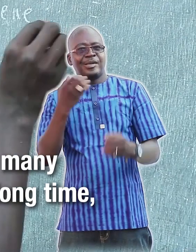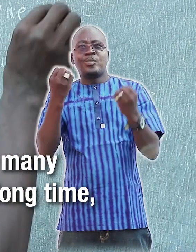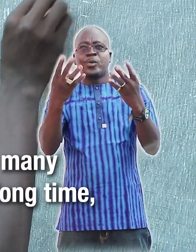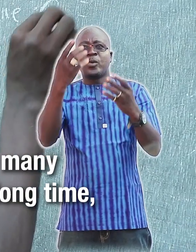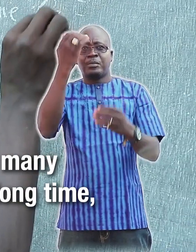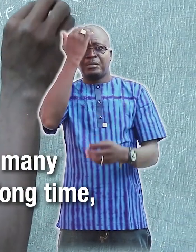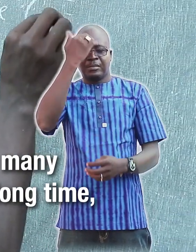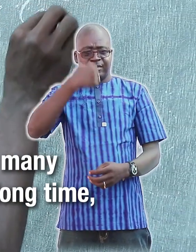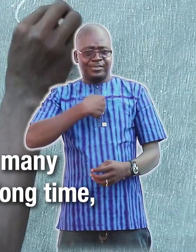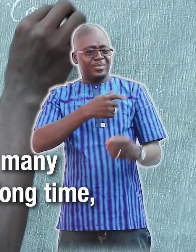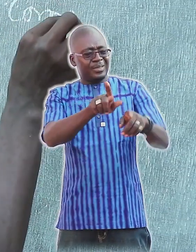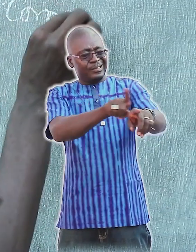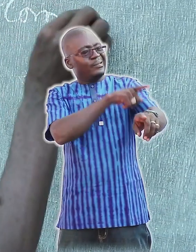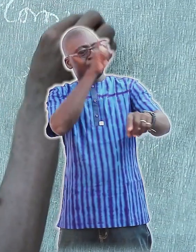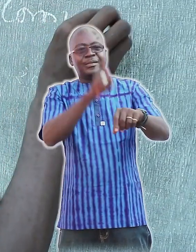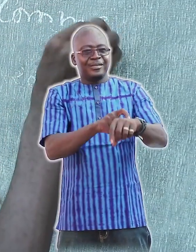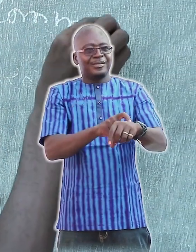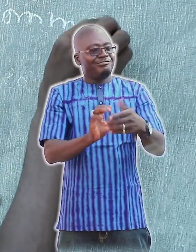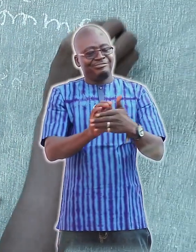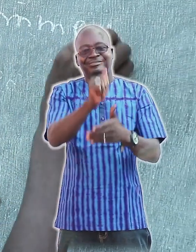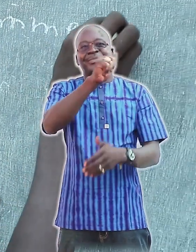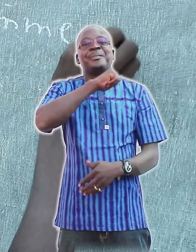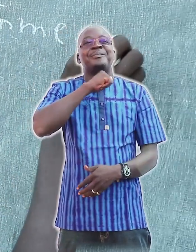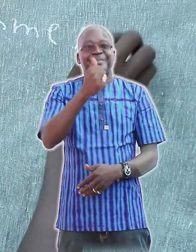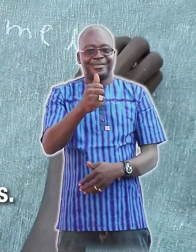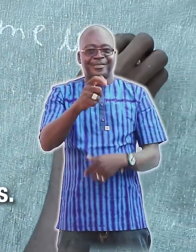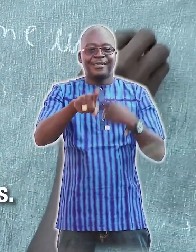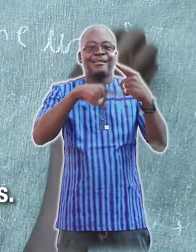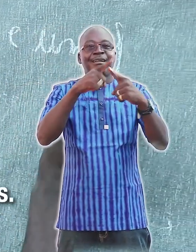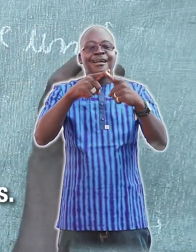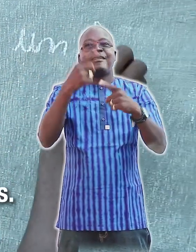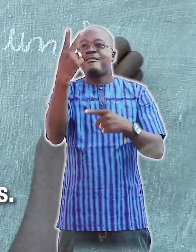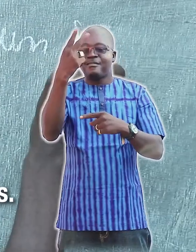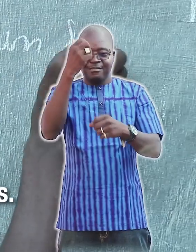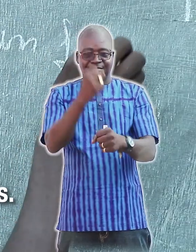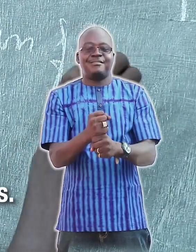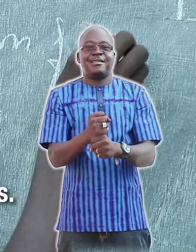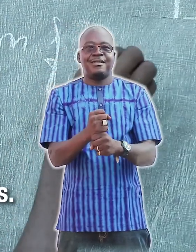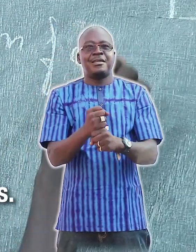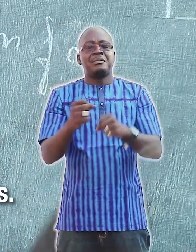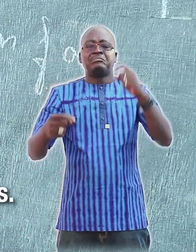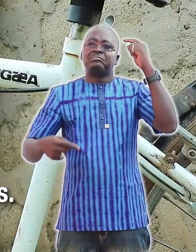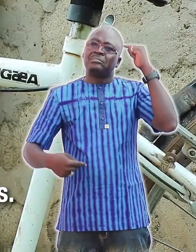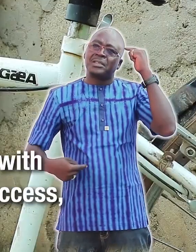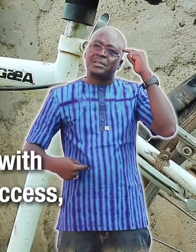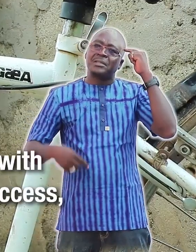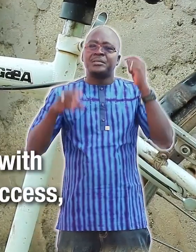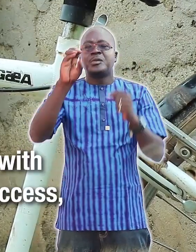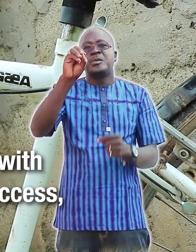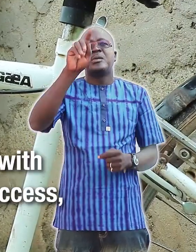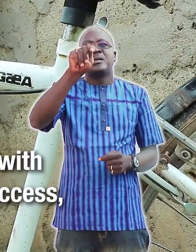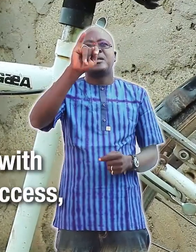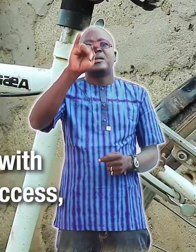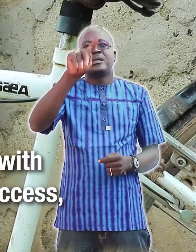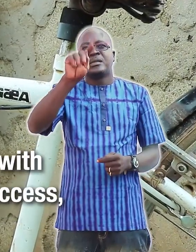many people who have known me for a long time, that is hardly believable. When I was two, I had an ear disease called otitis. My parents